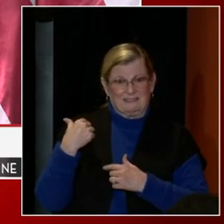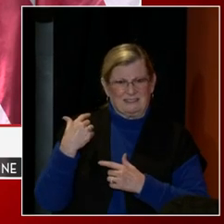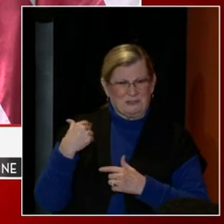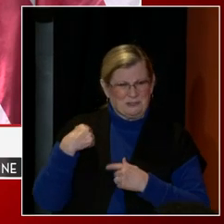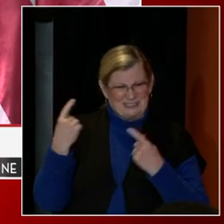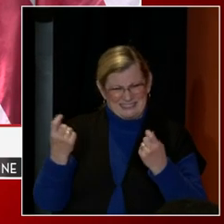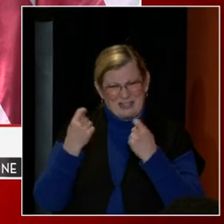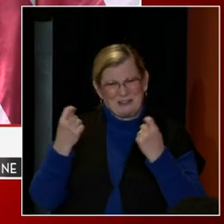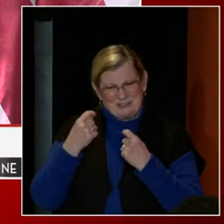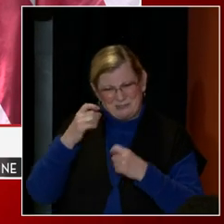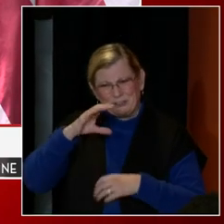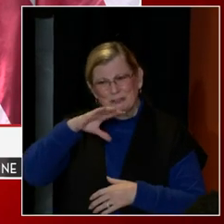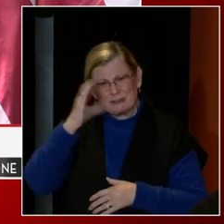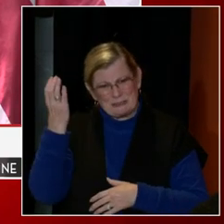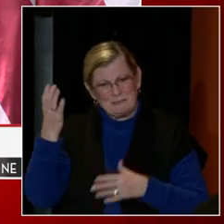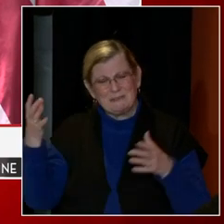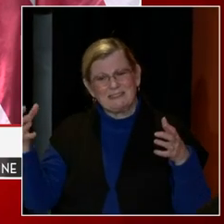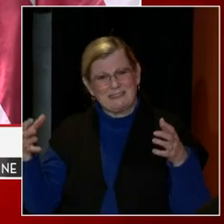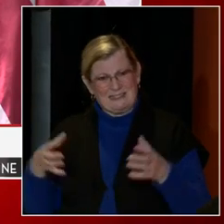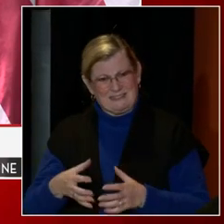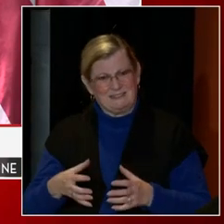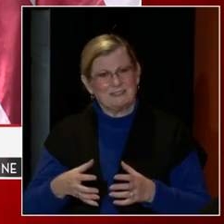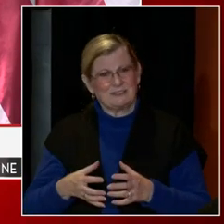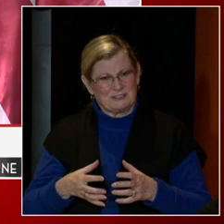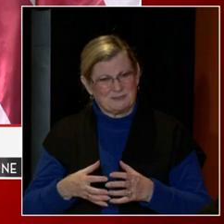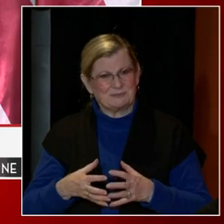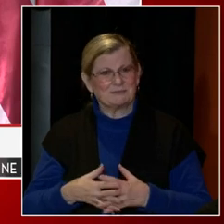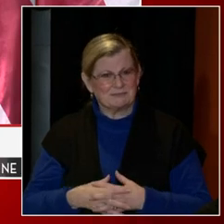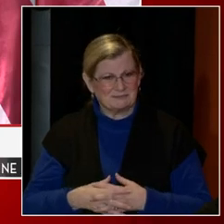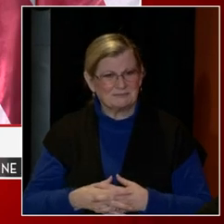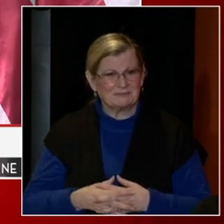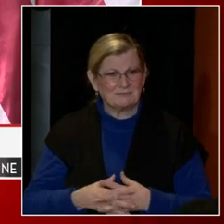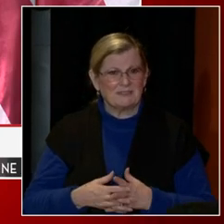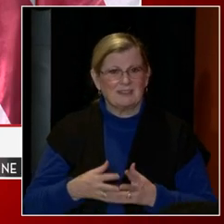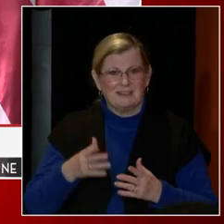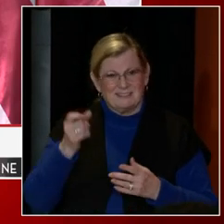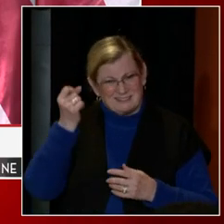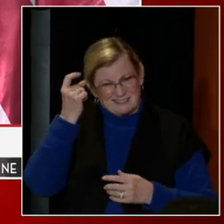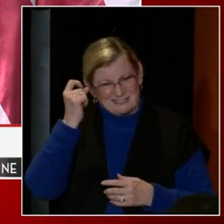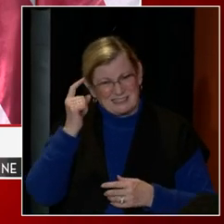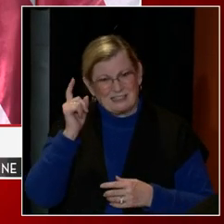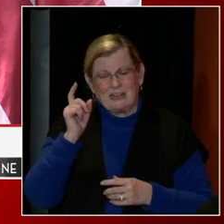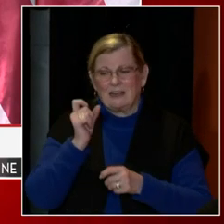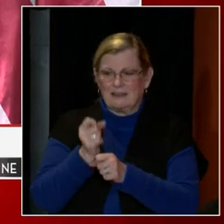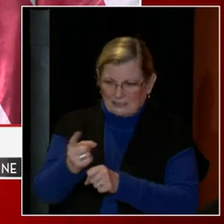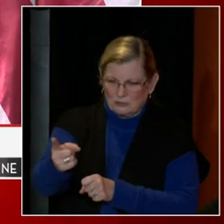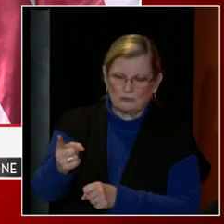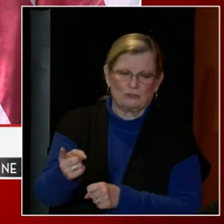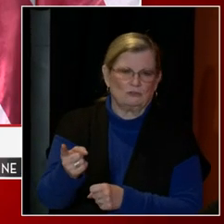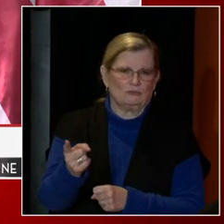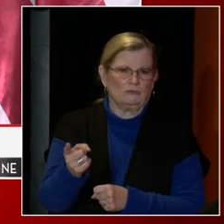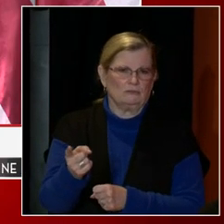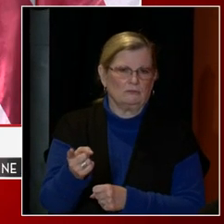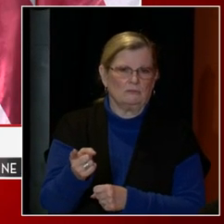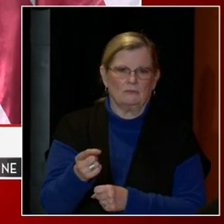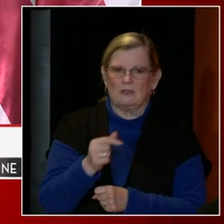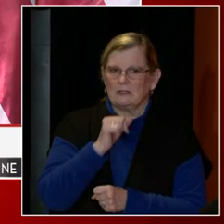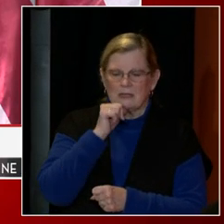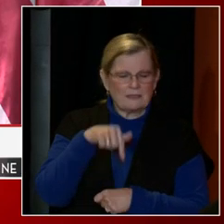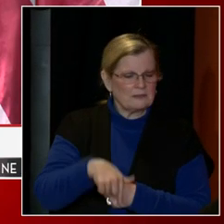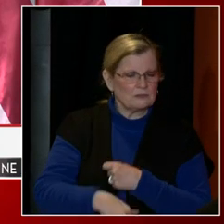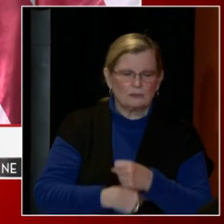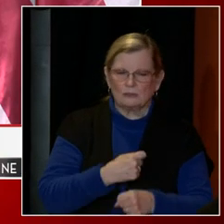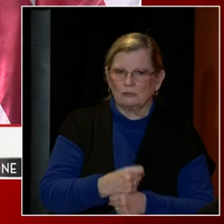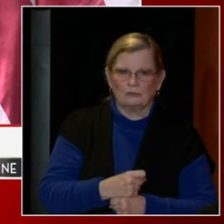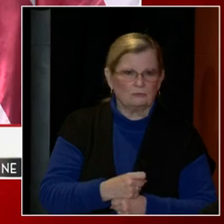Christmas together as usual next year. But this year is not the year